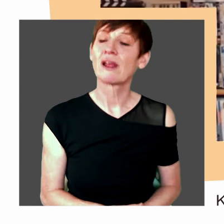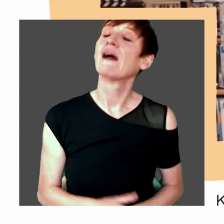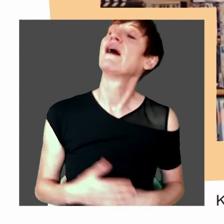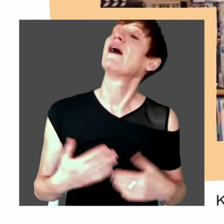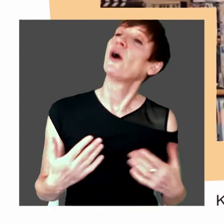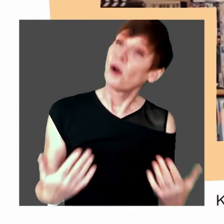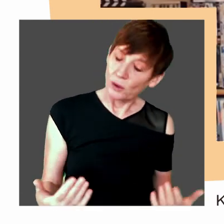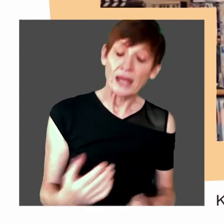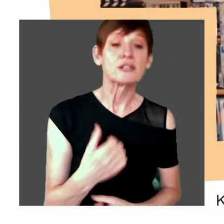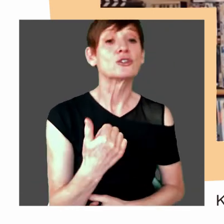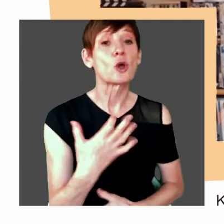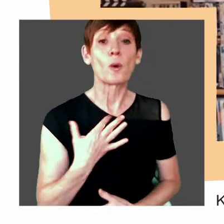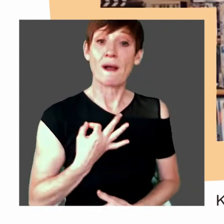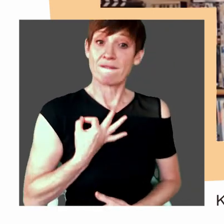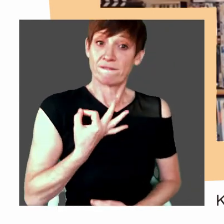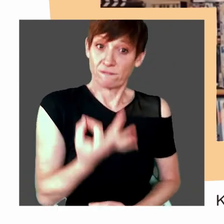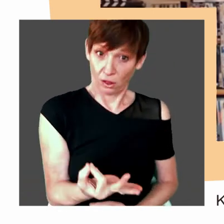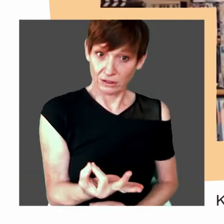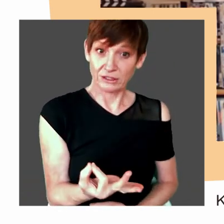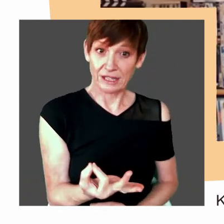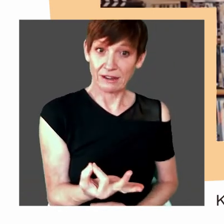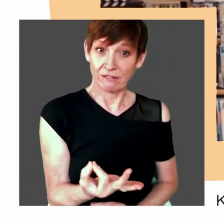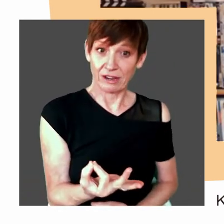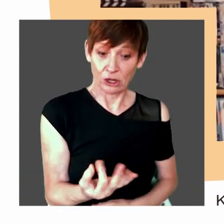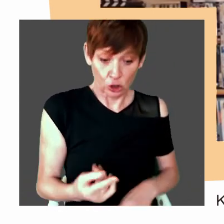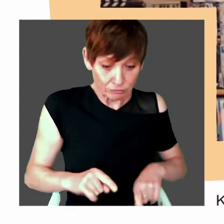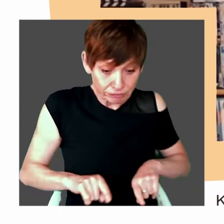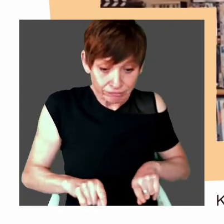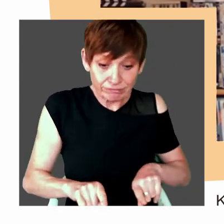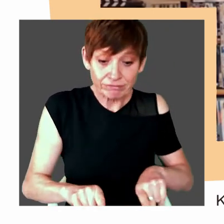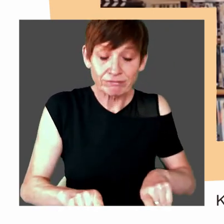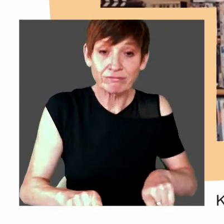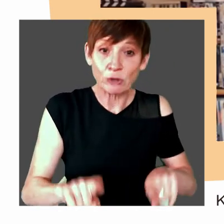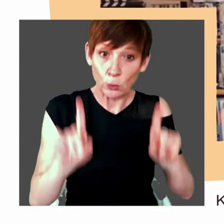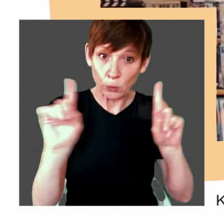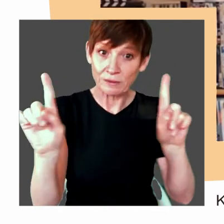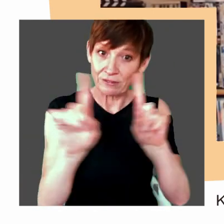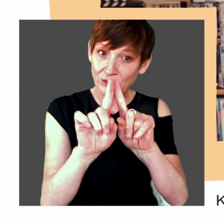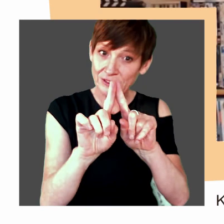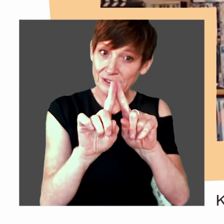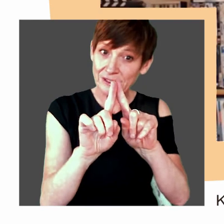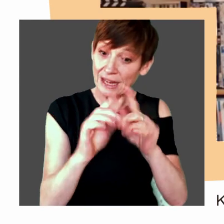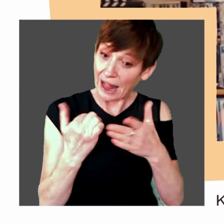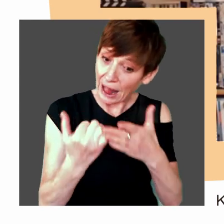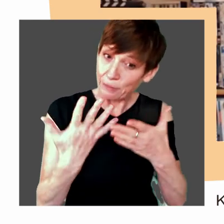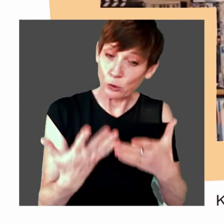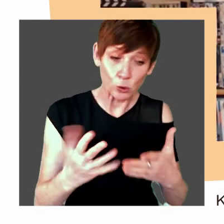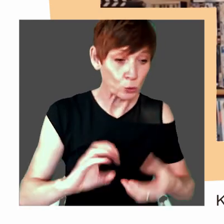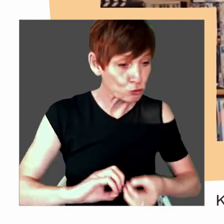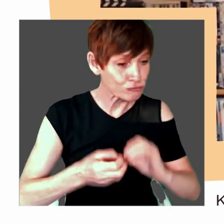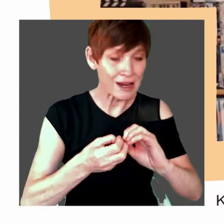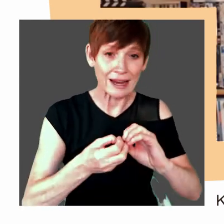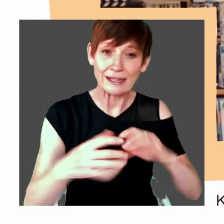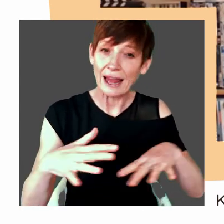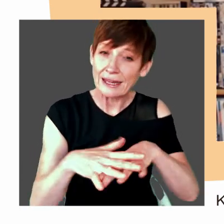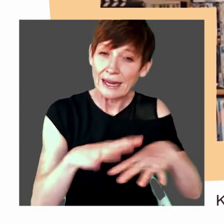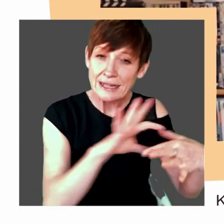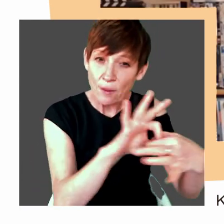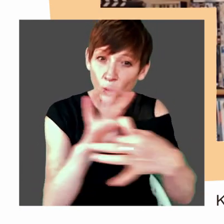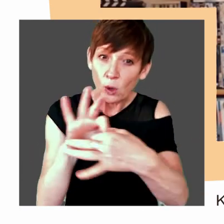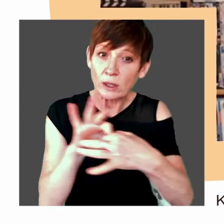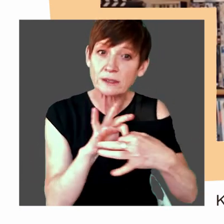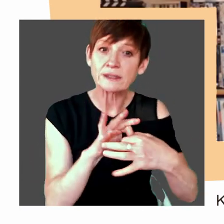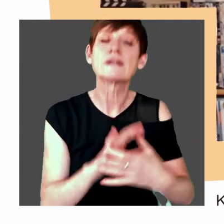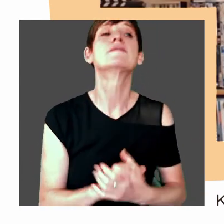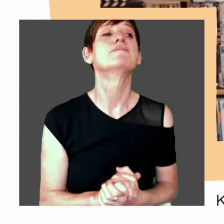volunteering during your time at university was a really important part of creating those networks. Yes, definitely. Yeah.